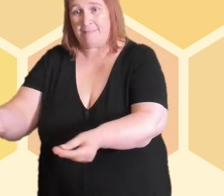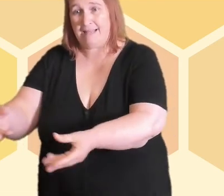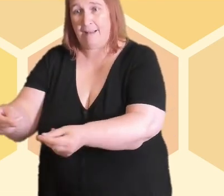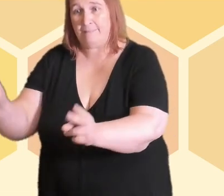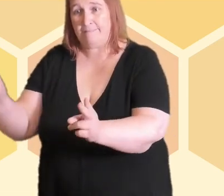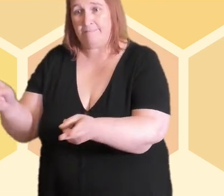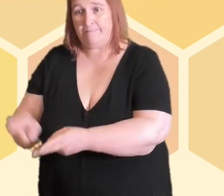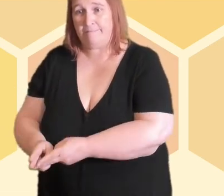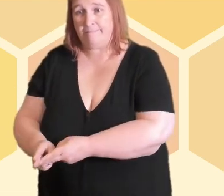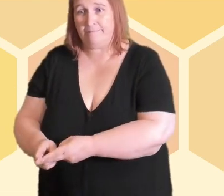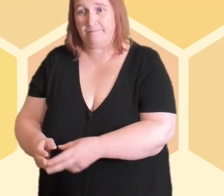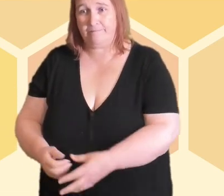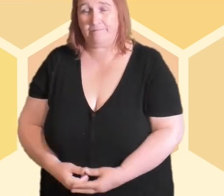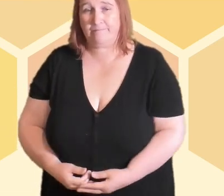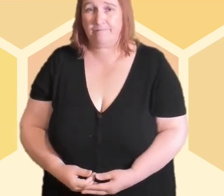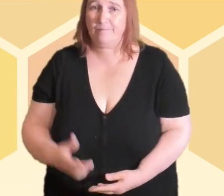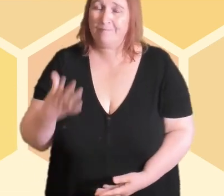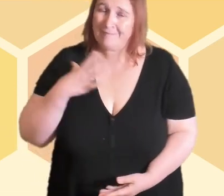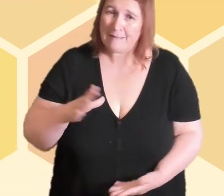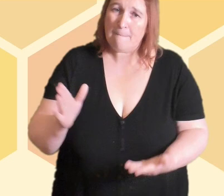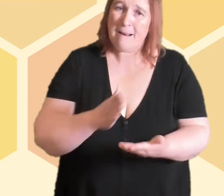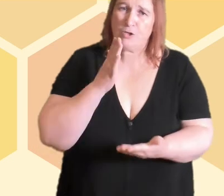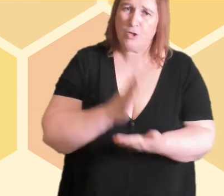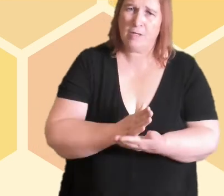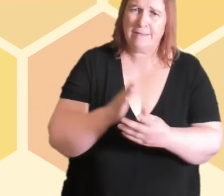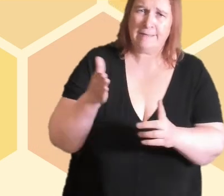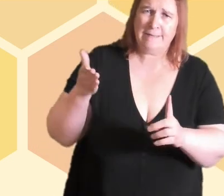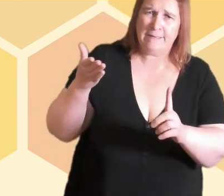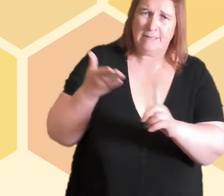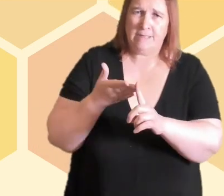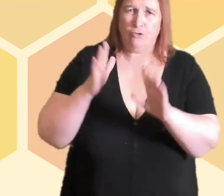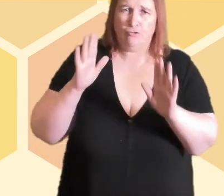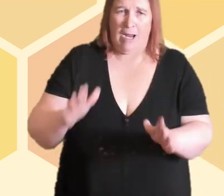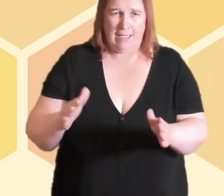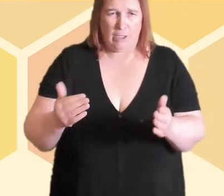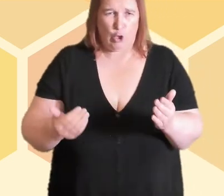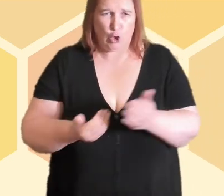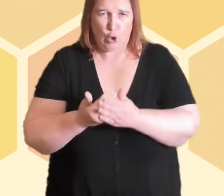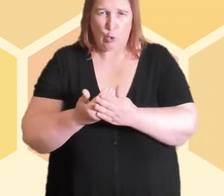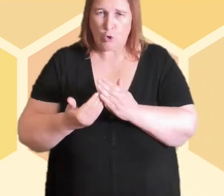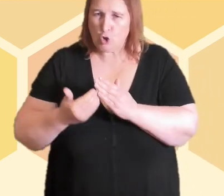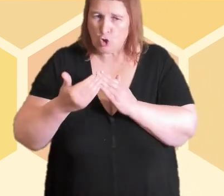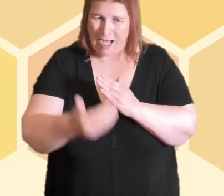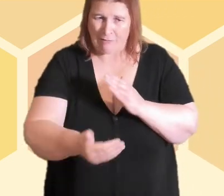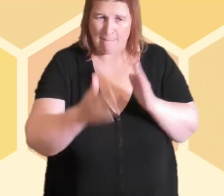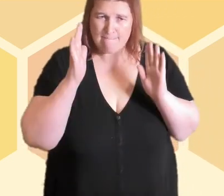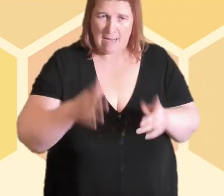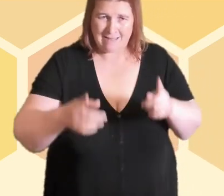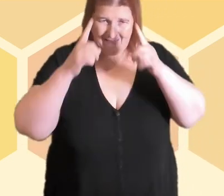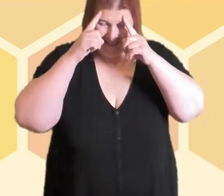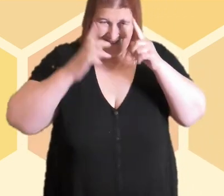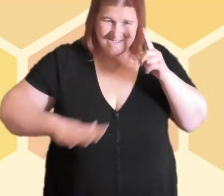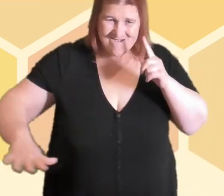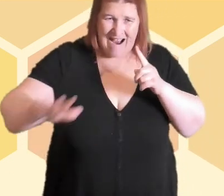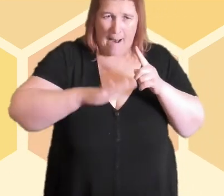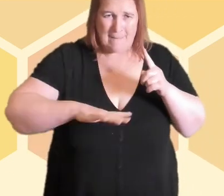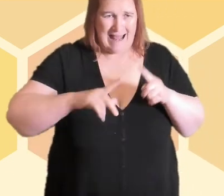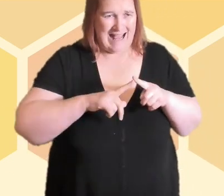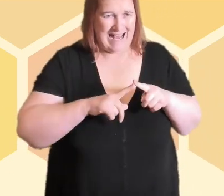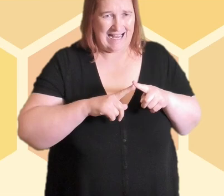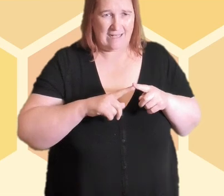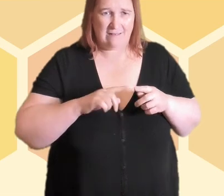will be intentional about this and make our churches intergenerational families, growing together as disciples of